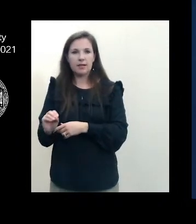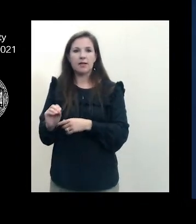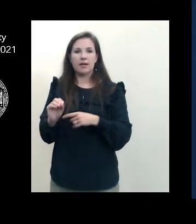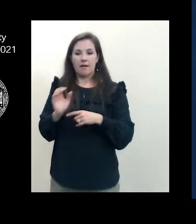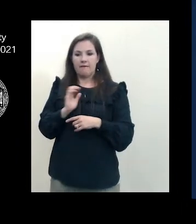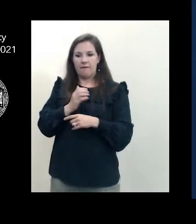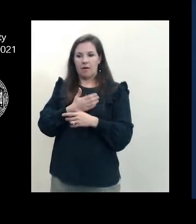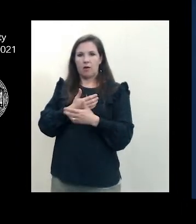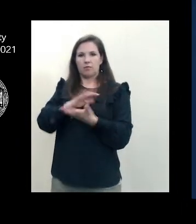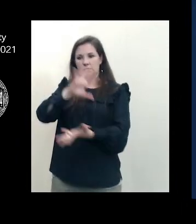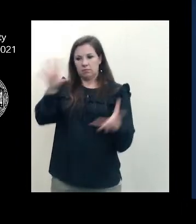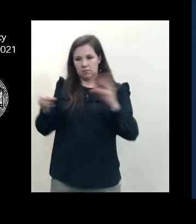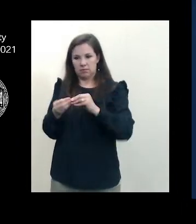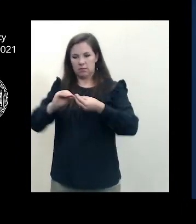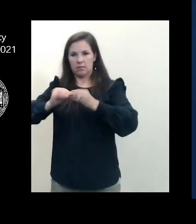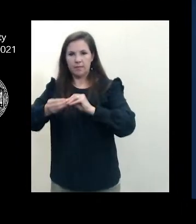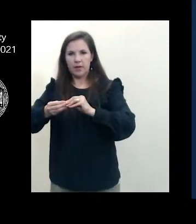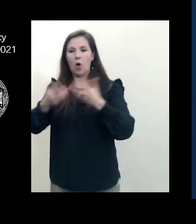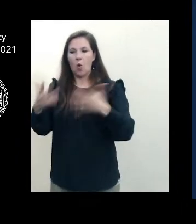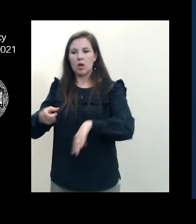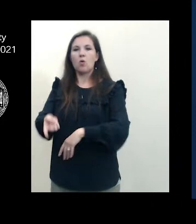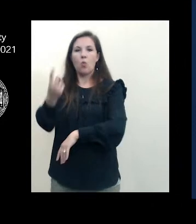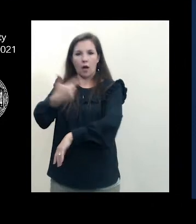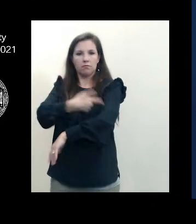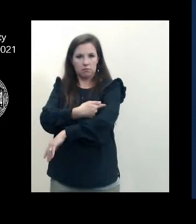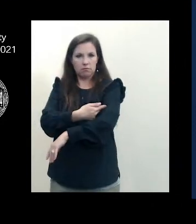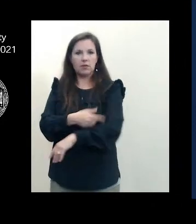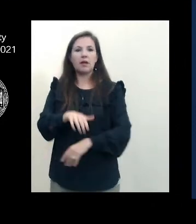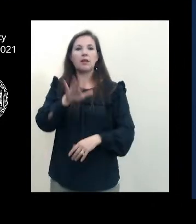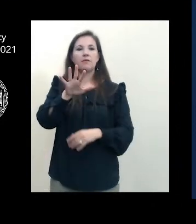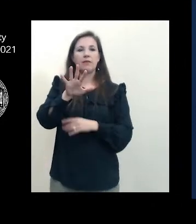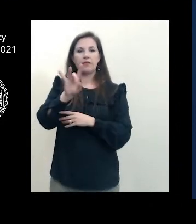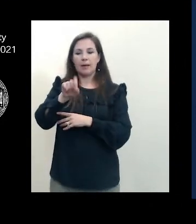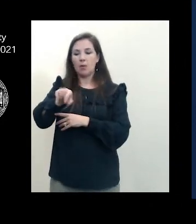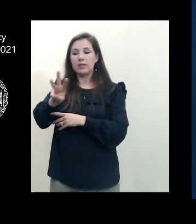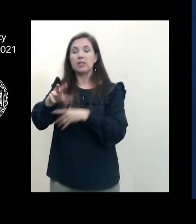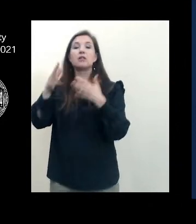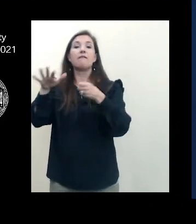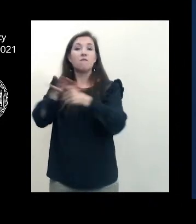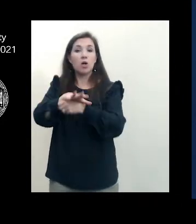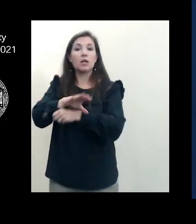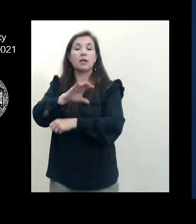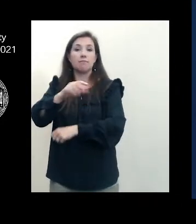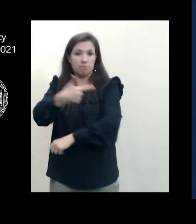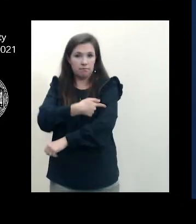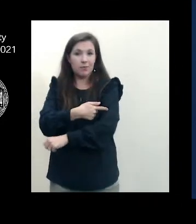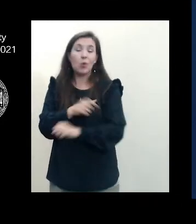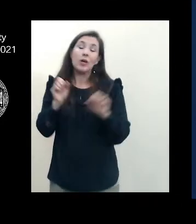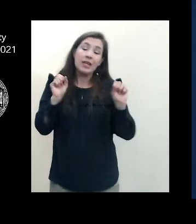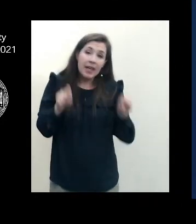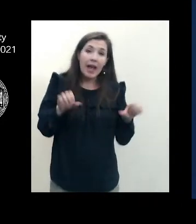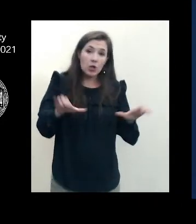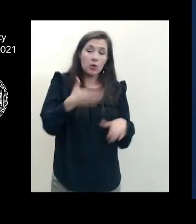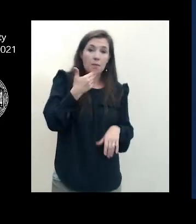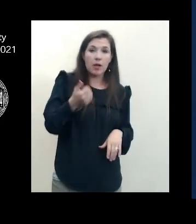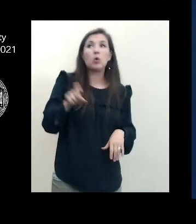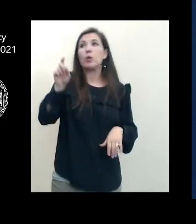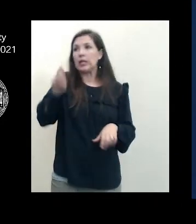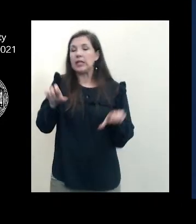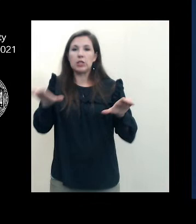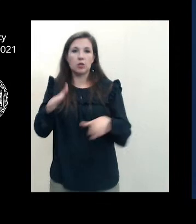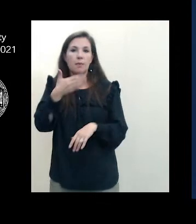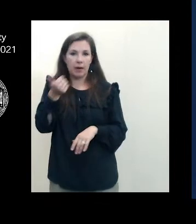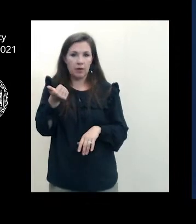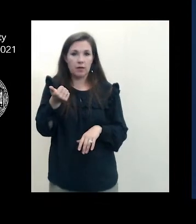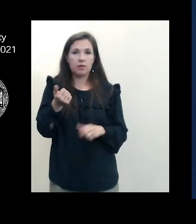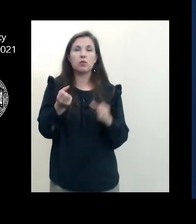County's population has received one dose, 58.6% are fully vaccinated. We can and need to do better. There's vaccination clinics all